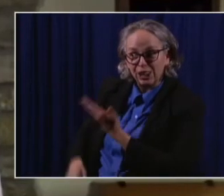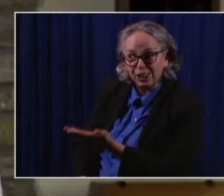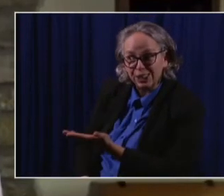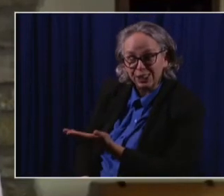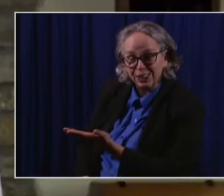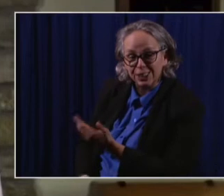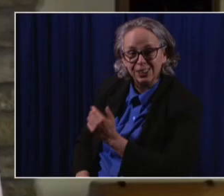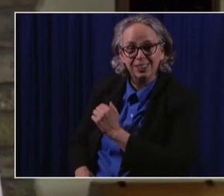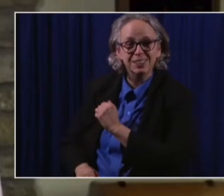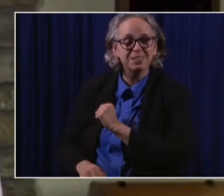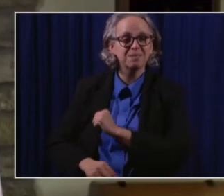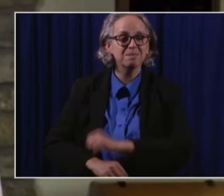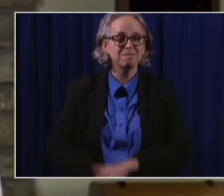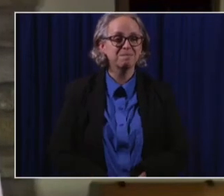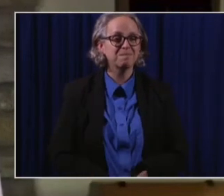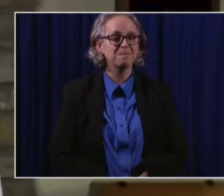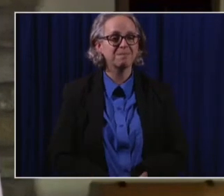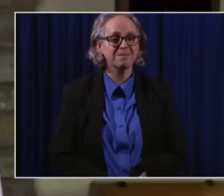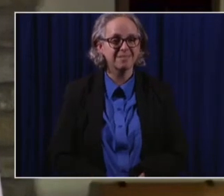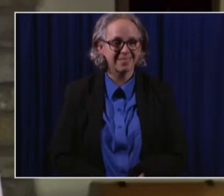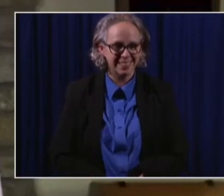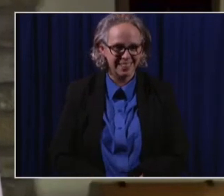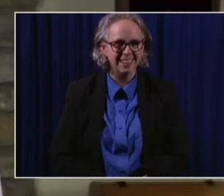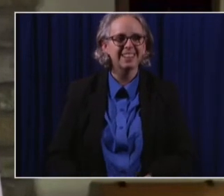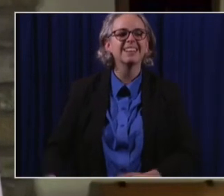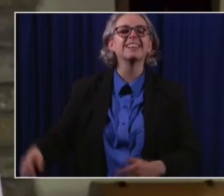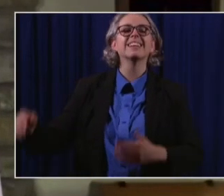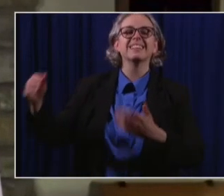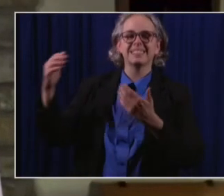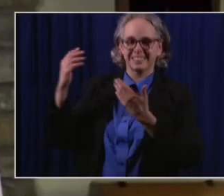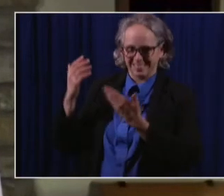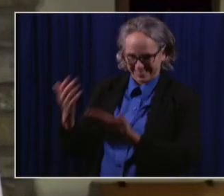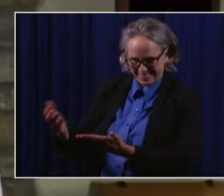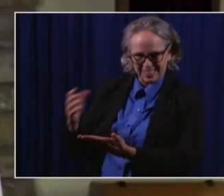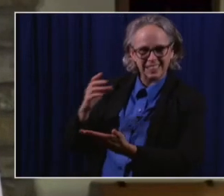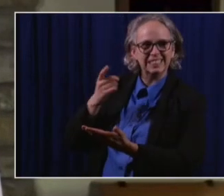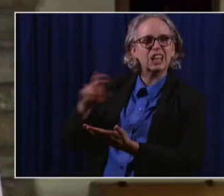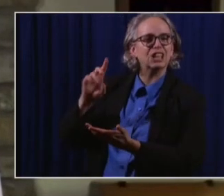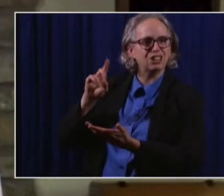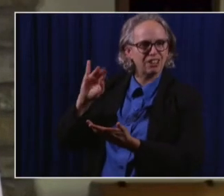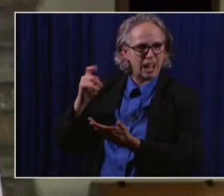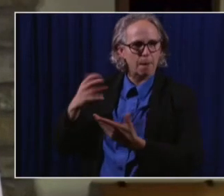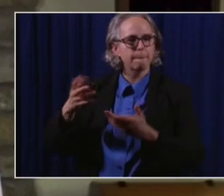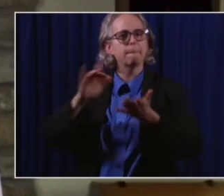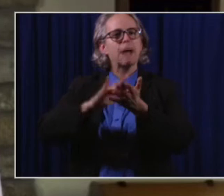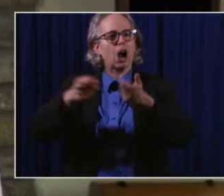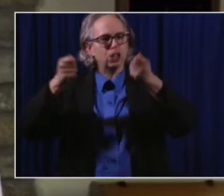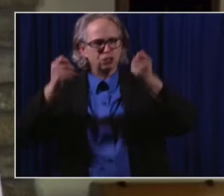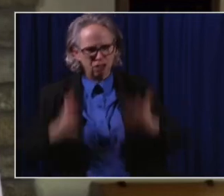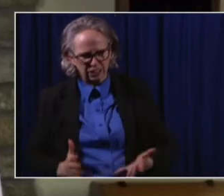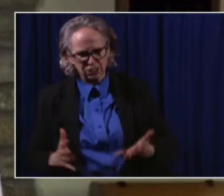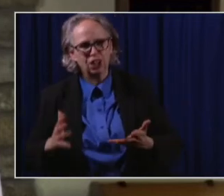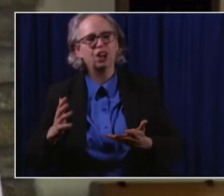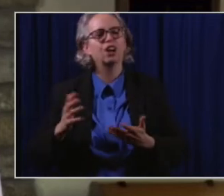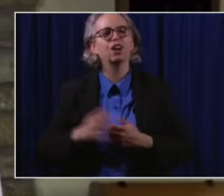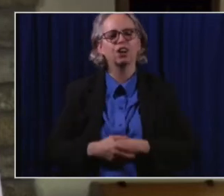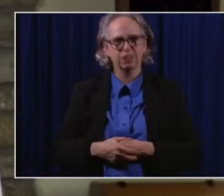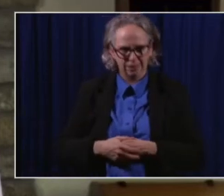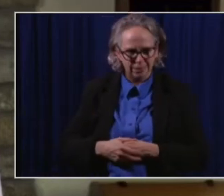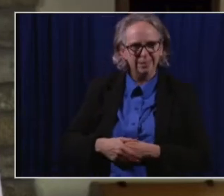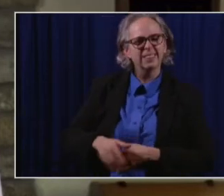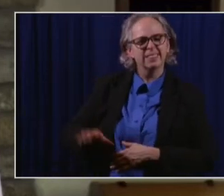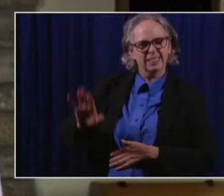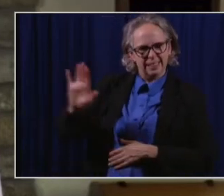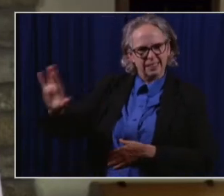Let me go to Dr. Dreher, again, Medical Director of Population Health Innovation Institute at Metro